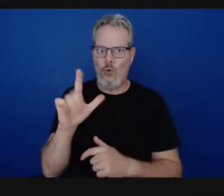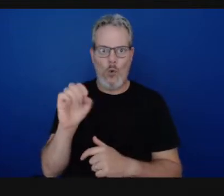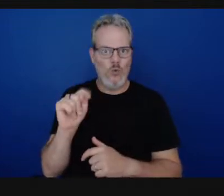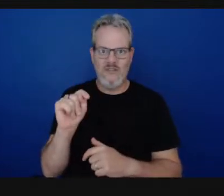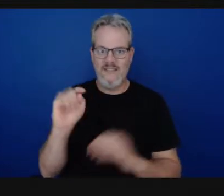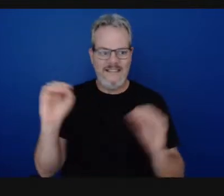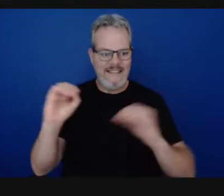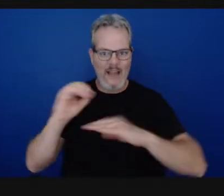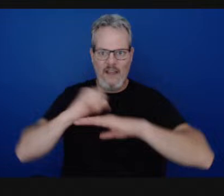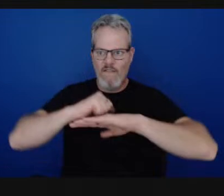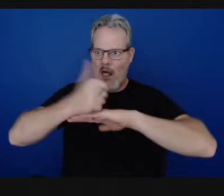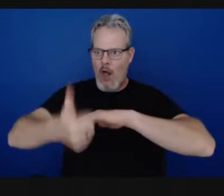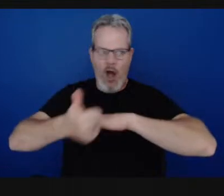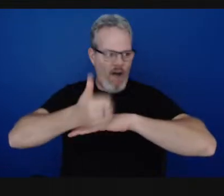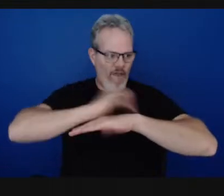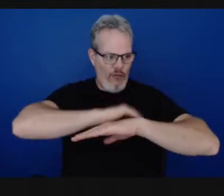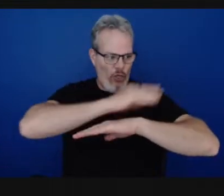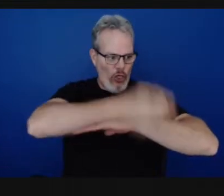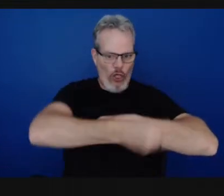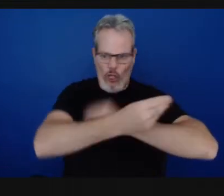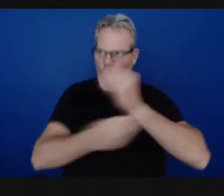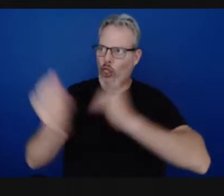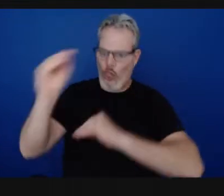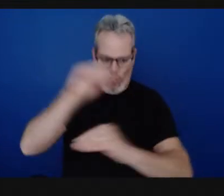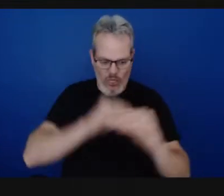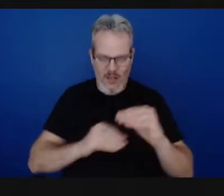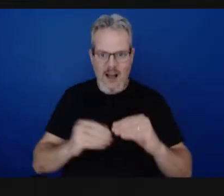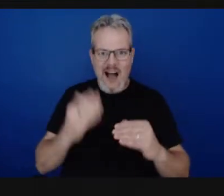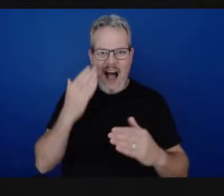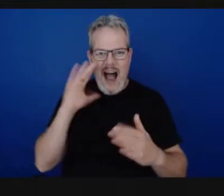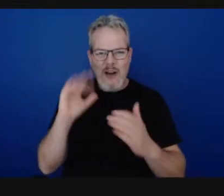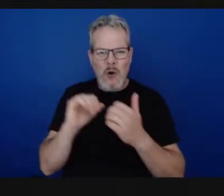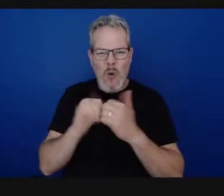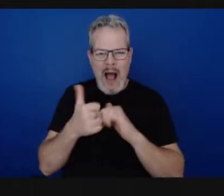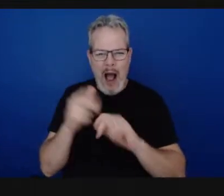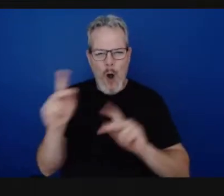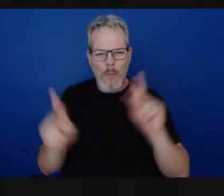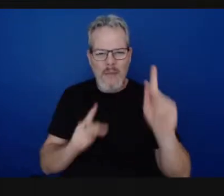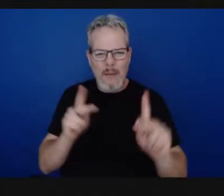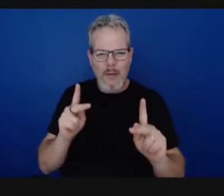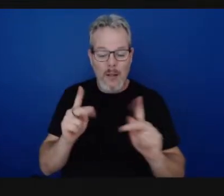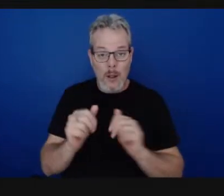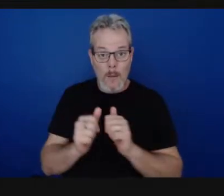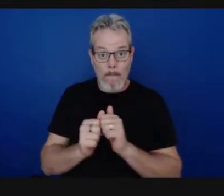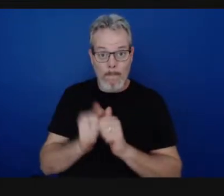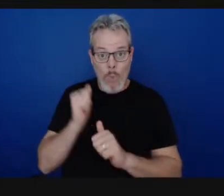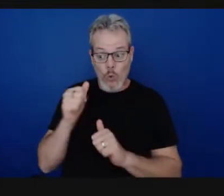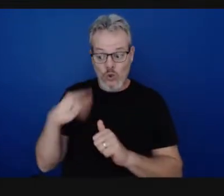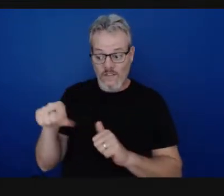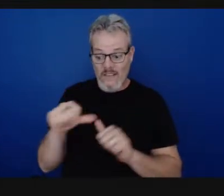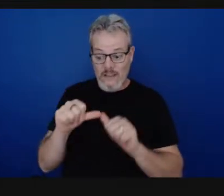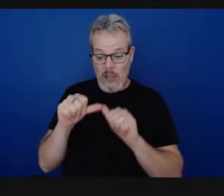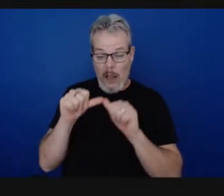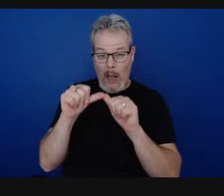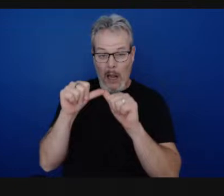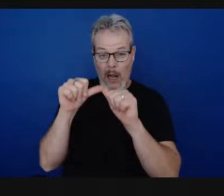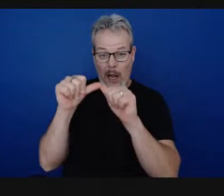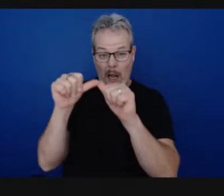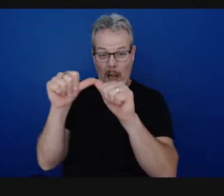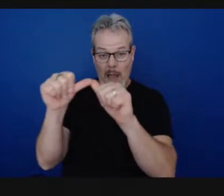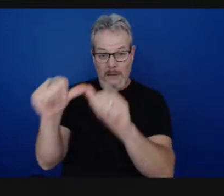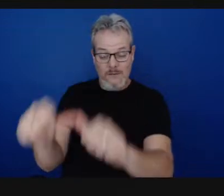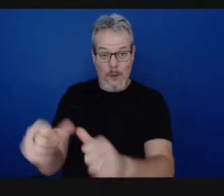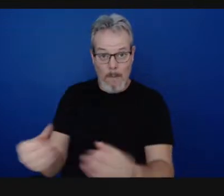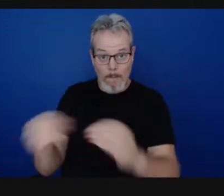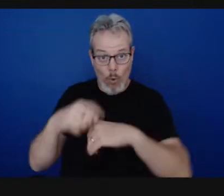counters or anything like that. I don't know how people like, unless the earthquake goes on for a considerable amount of time. Like I just